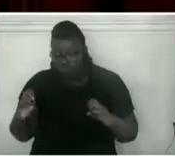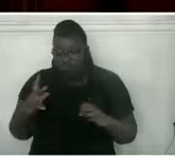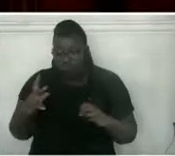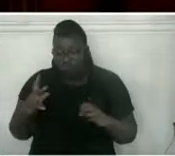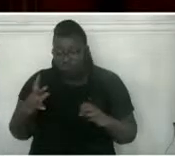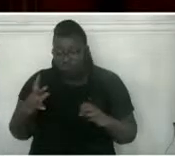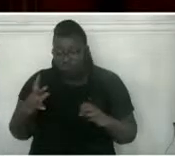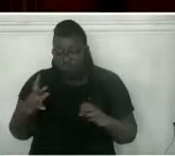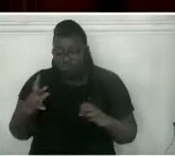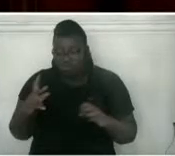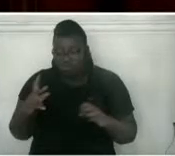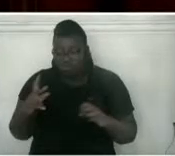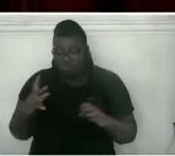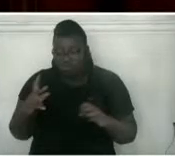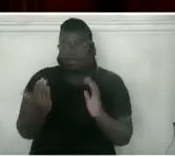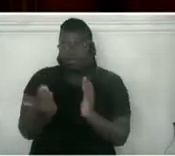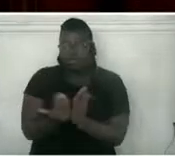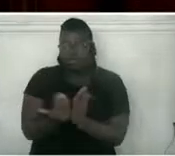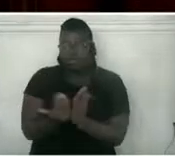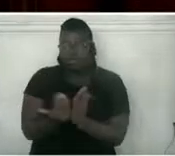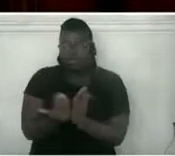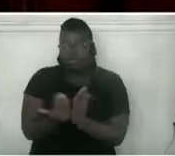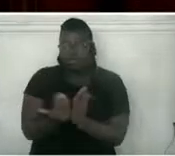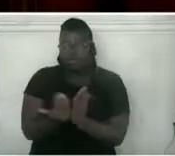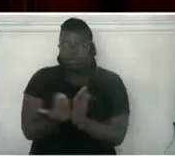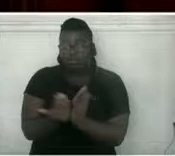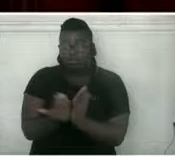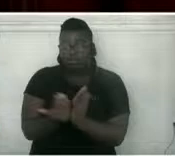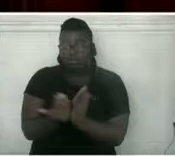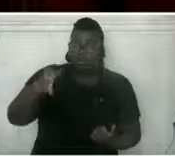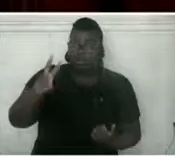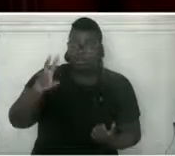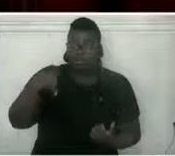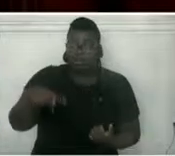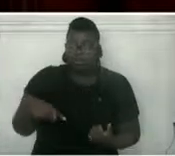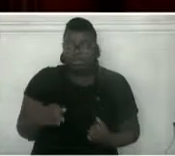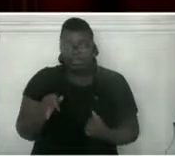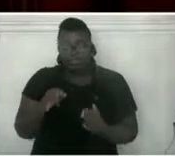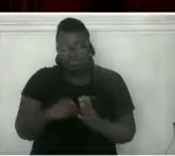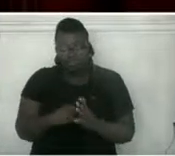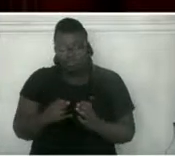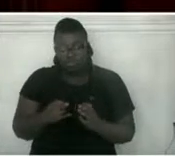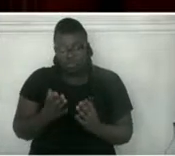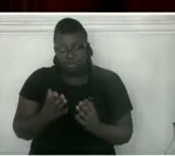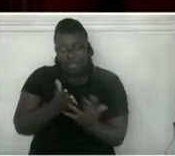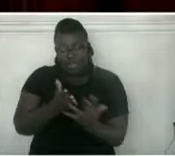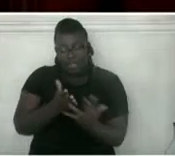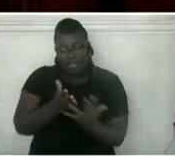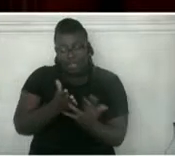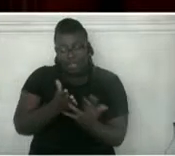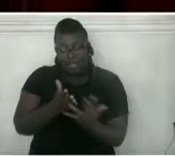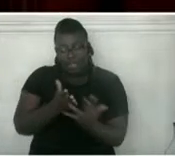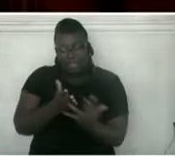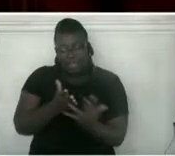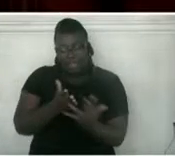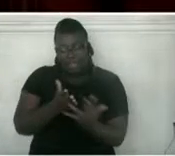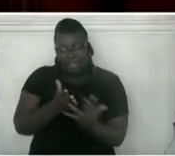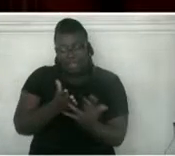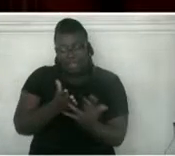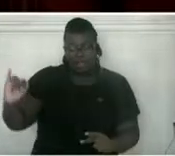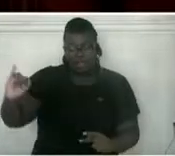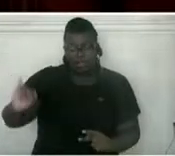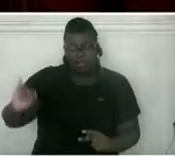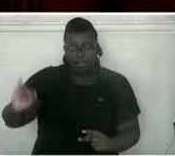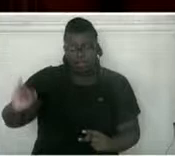school. While EPWP provide access to just opportunities, far greater investment